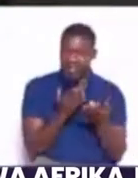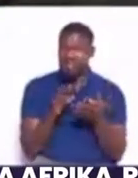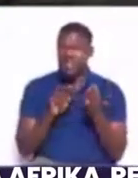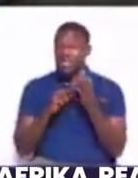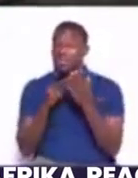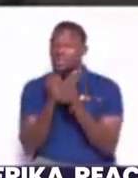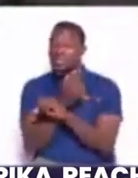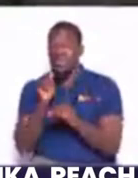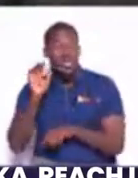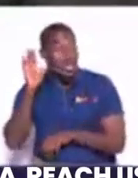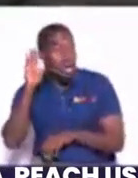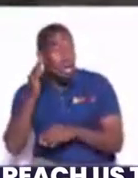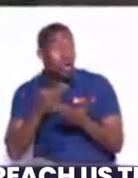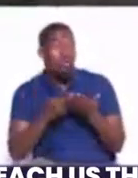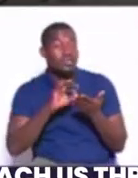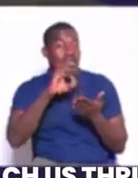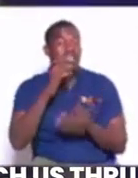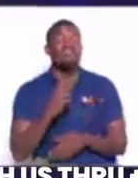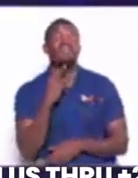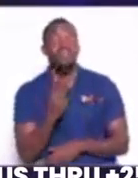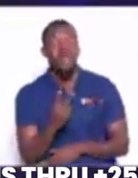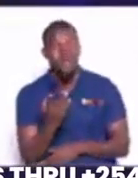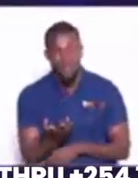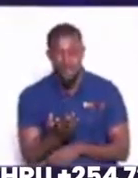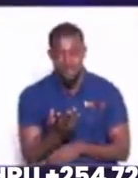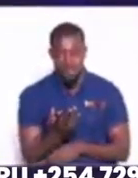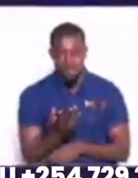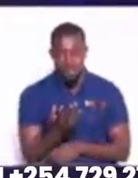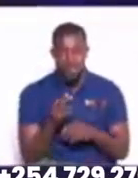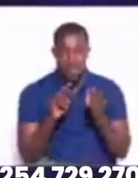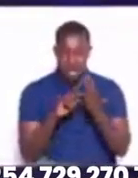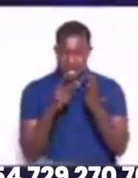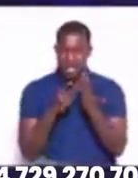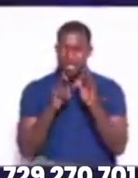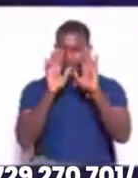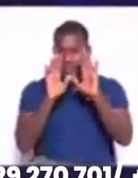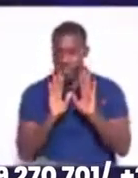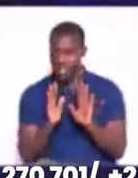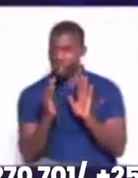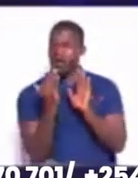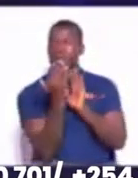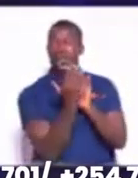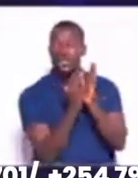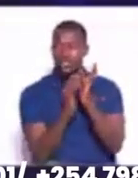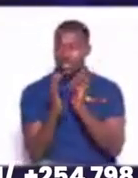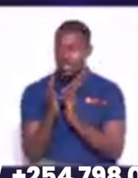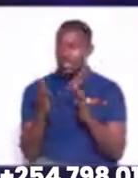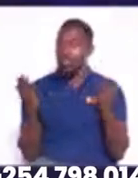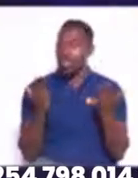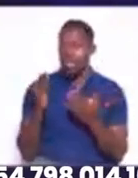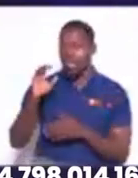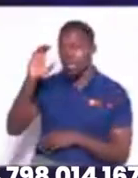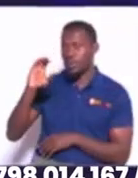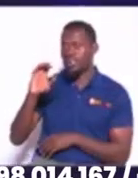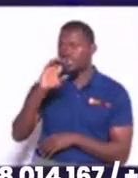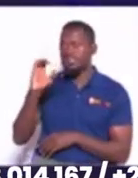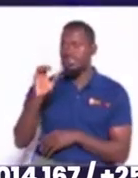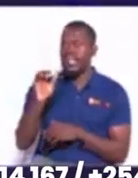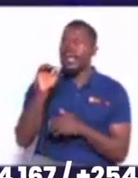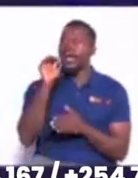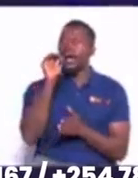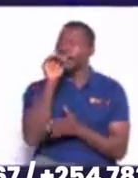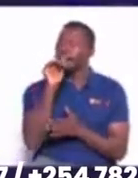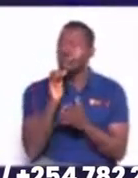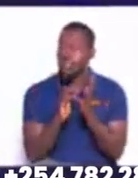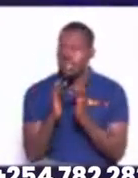voice of the Holy Spirit anymore. So we come to the cross. We say, "Jesus, forgive," and his grace forgives us. We